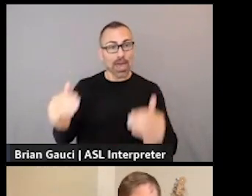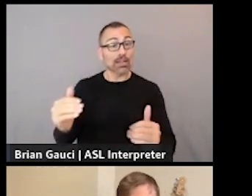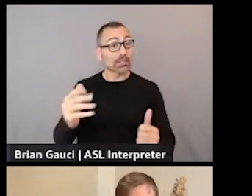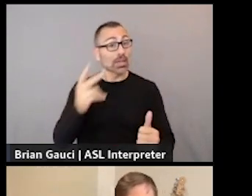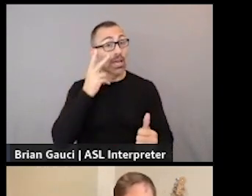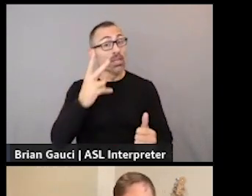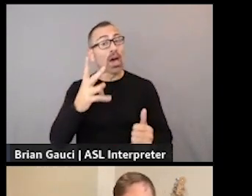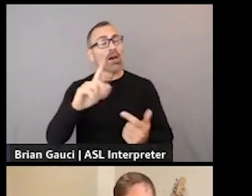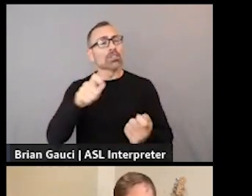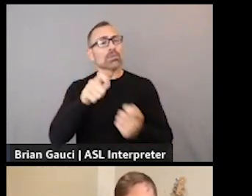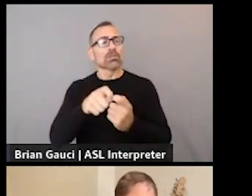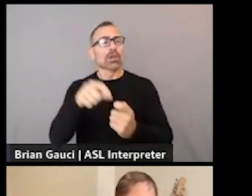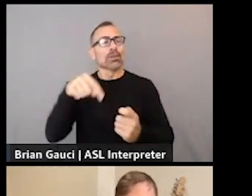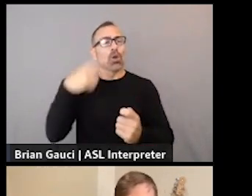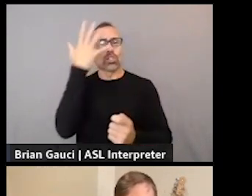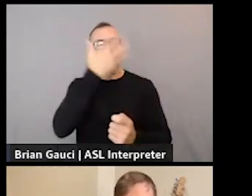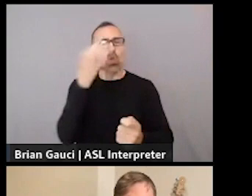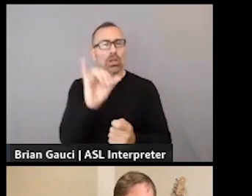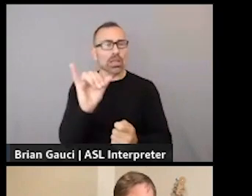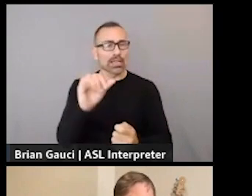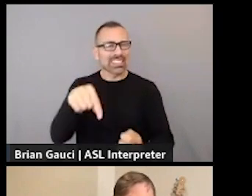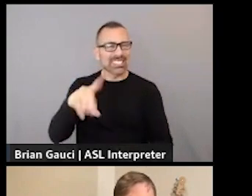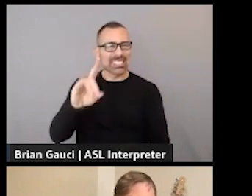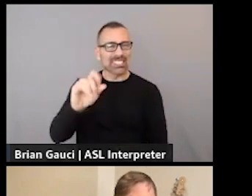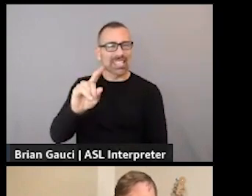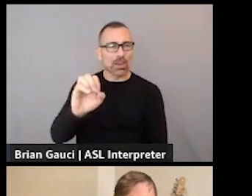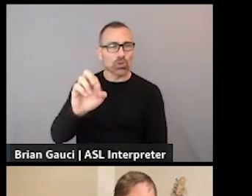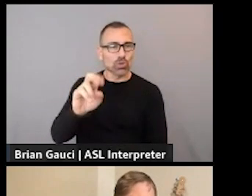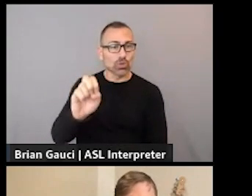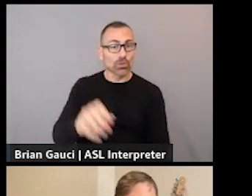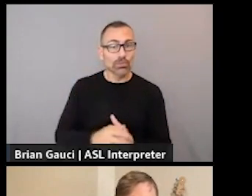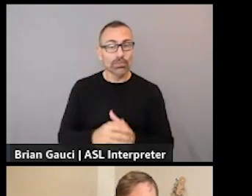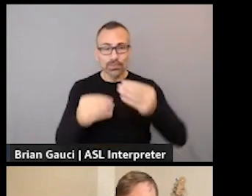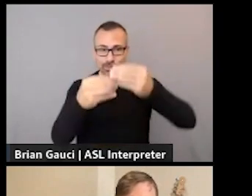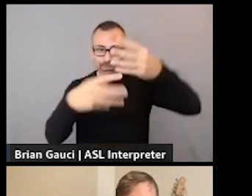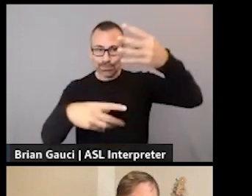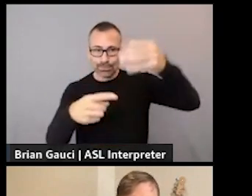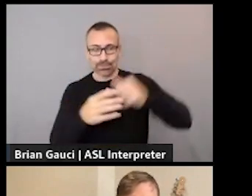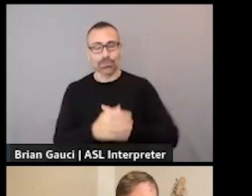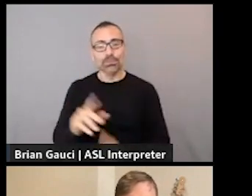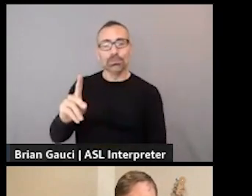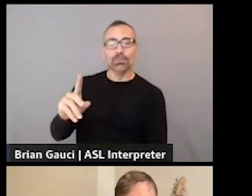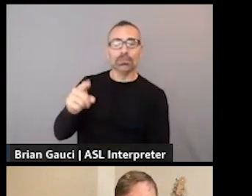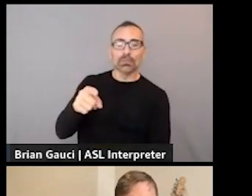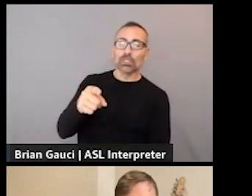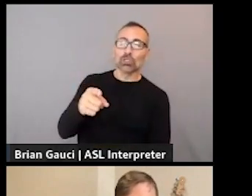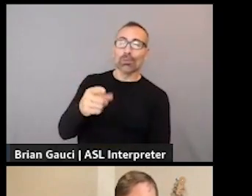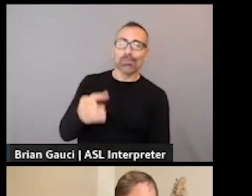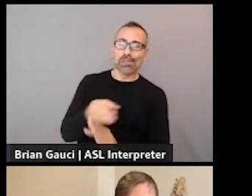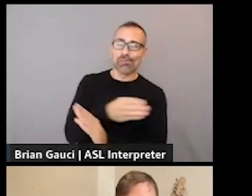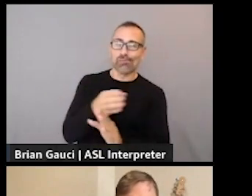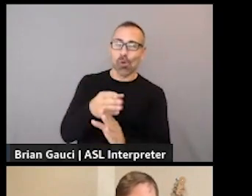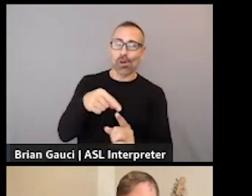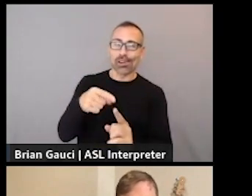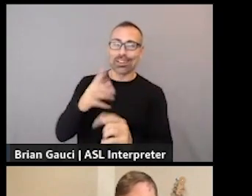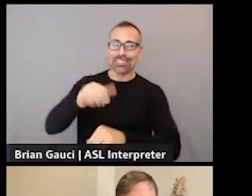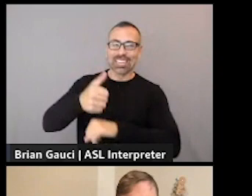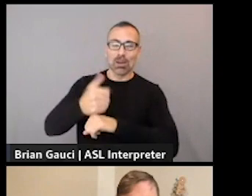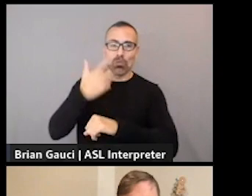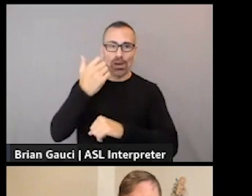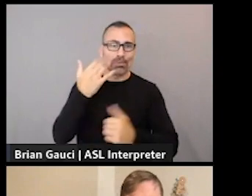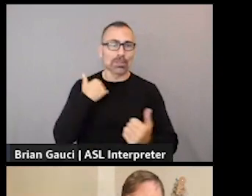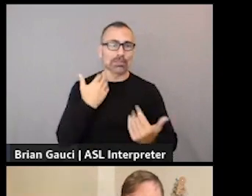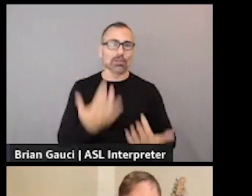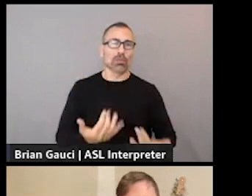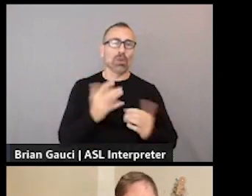data source. You'll see a drop down here. I actually did it takes 5 minutes, so I did some pre-baking too. So if I have two different sources, this is